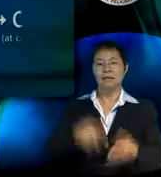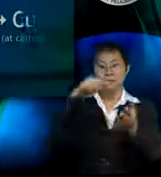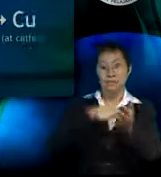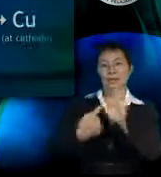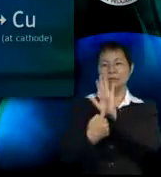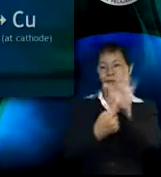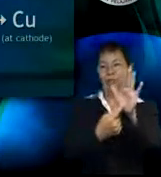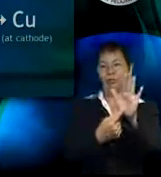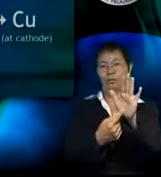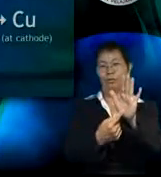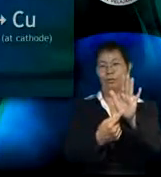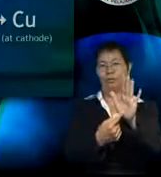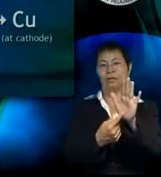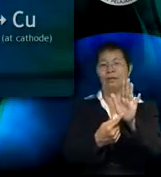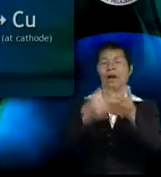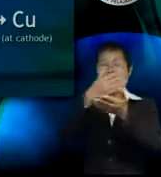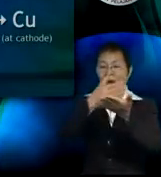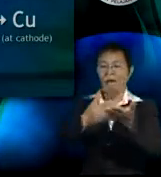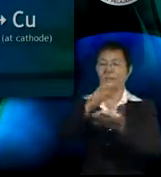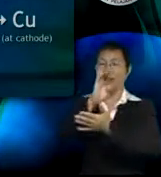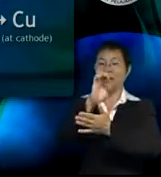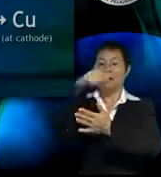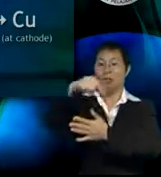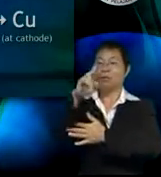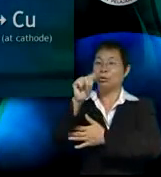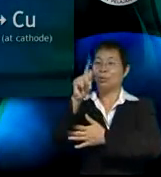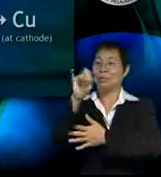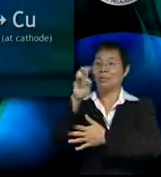This can be shown by a half equation.